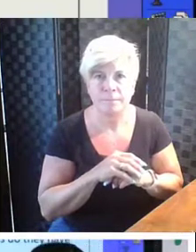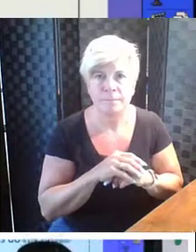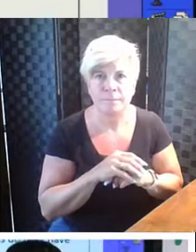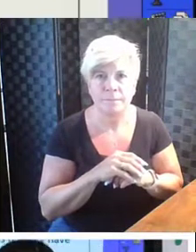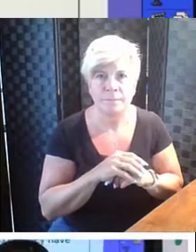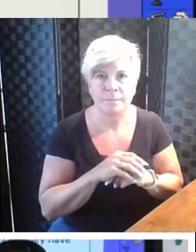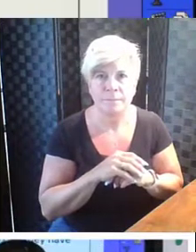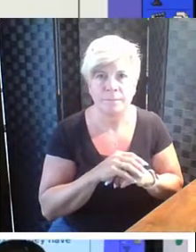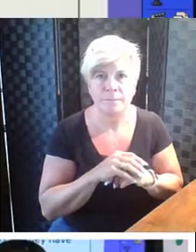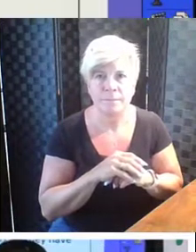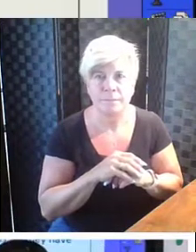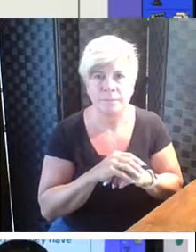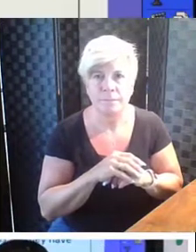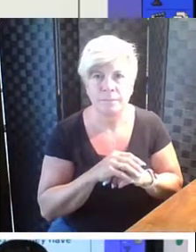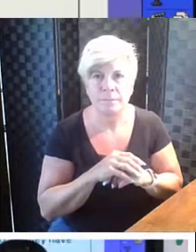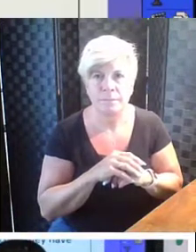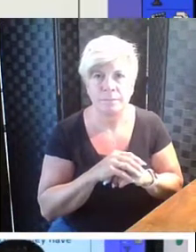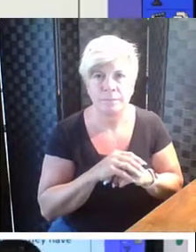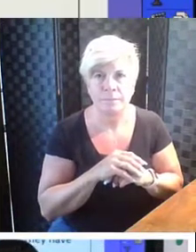I'm going to draw one bar,